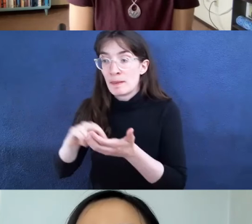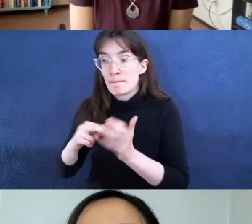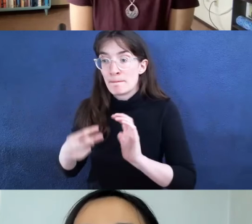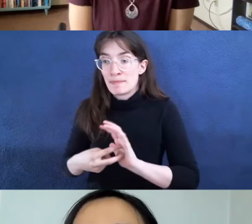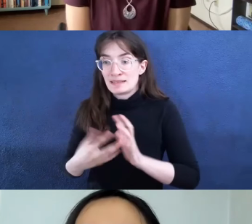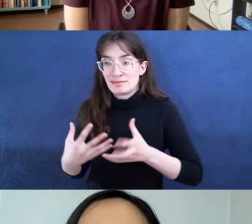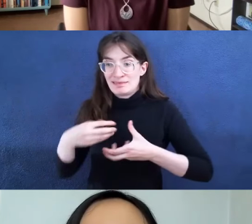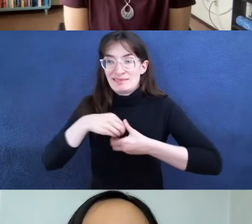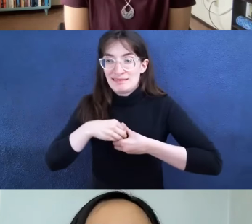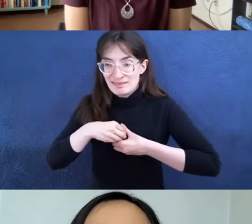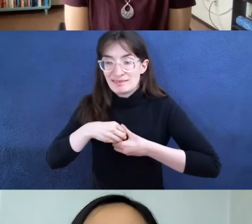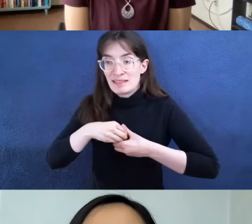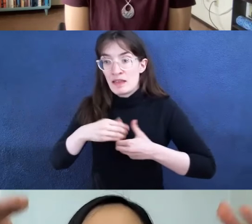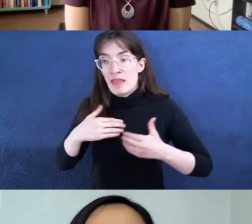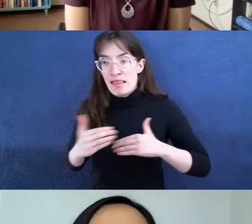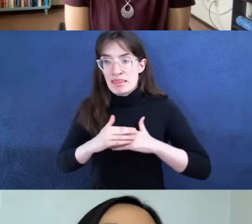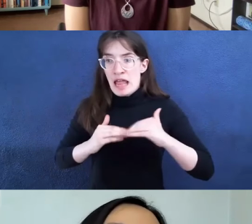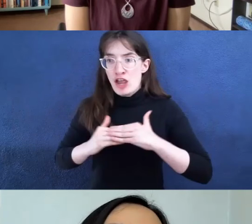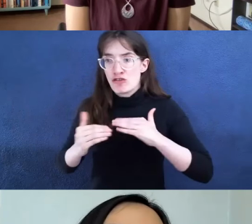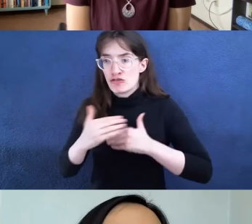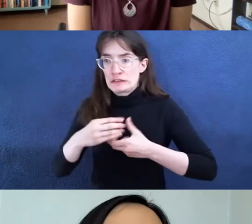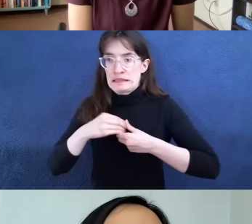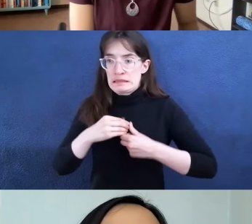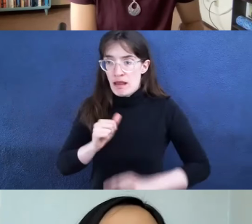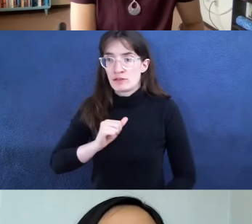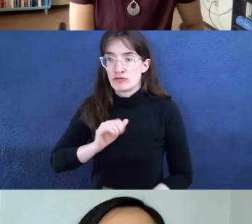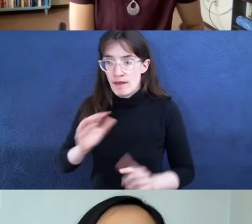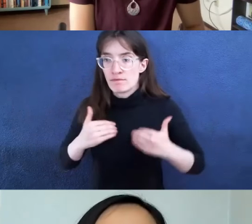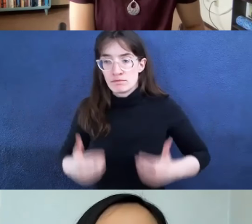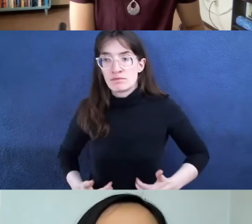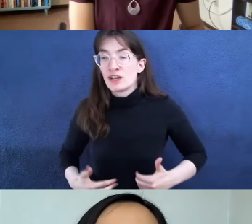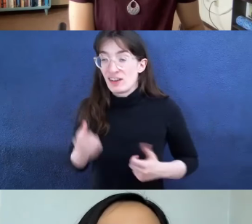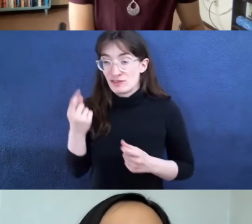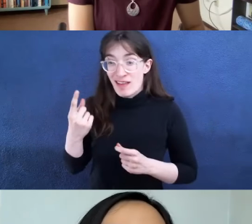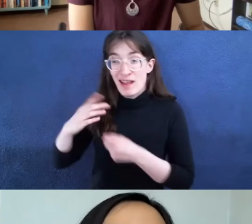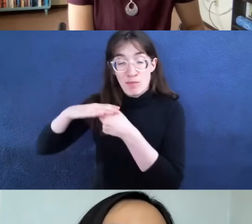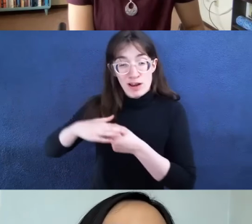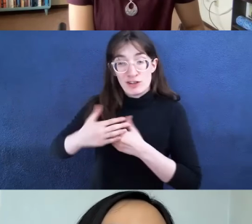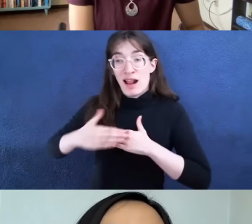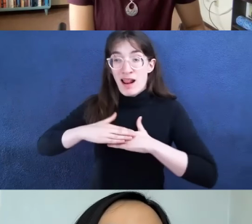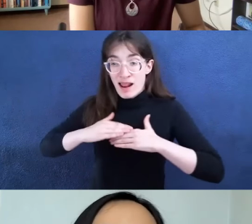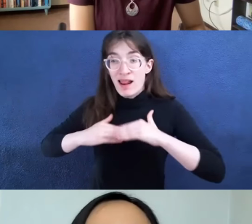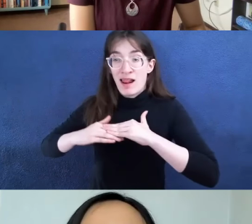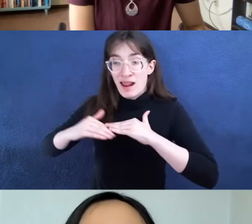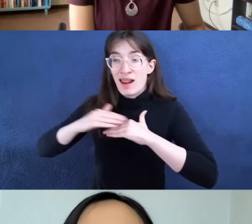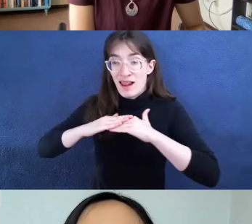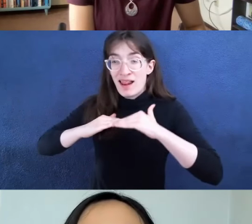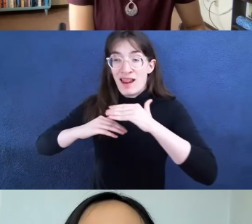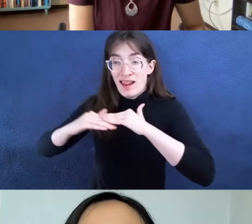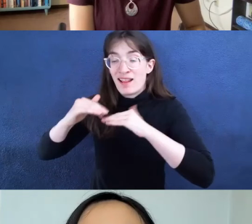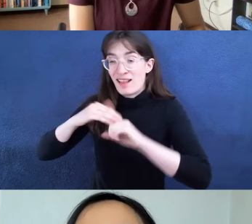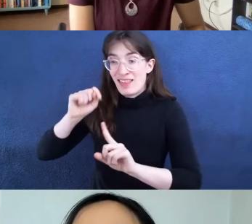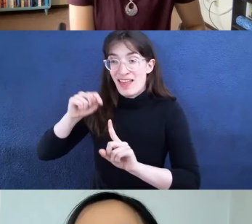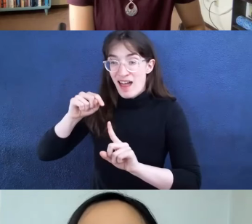ourselves, layers, like all those layers of oppression, the aspects that are weighing on ourselves. These are